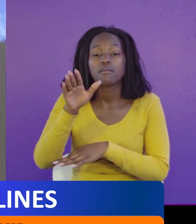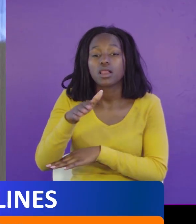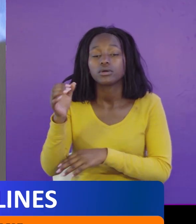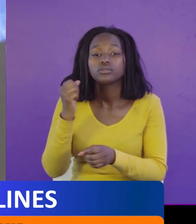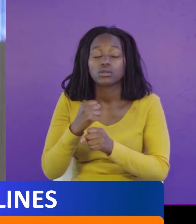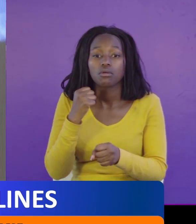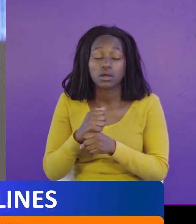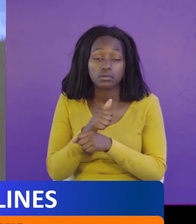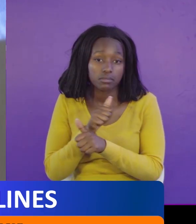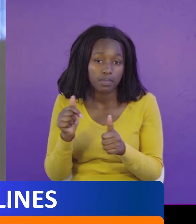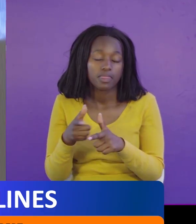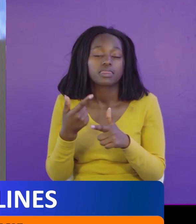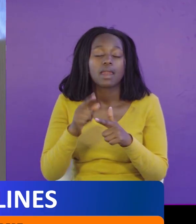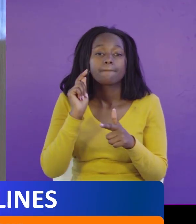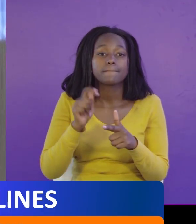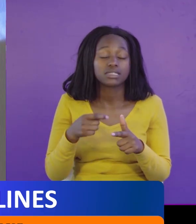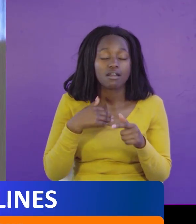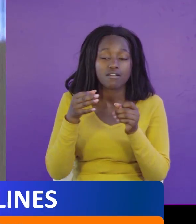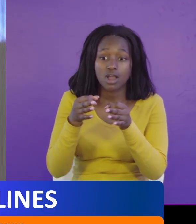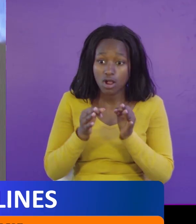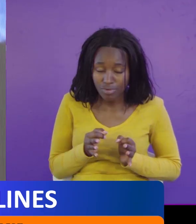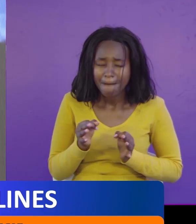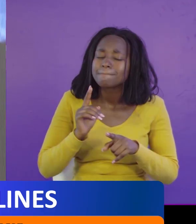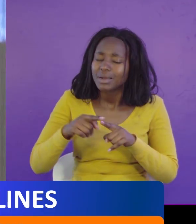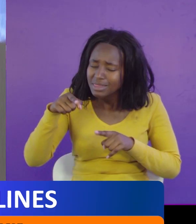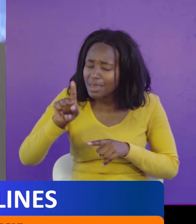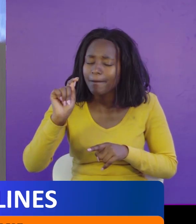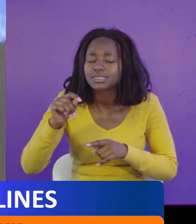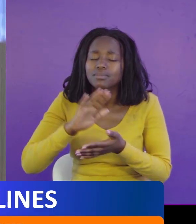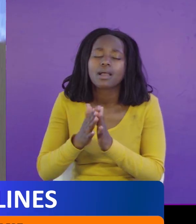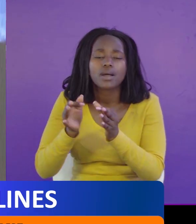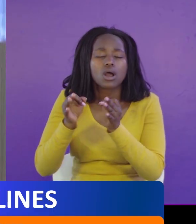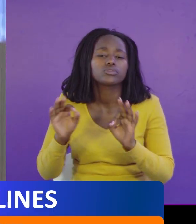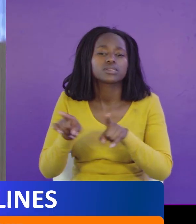it must also remain accountable to the people of Kenya.